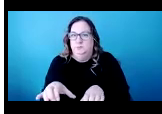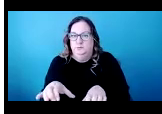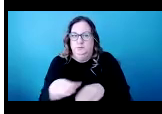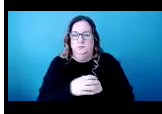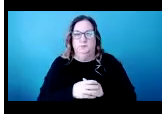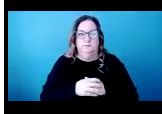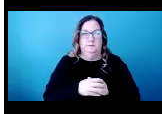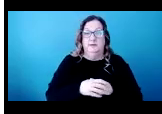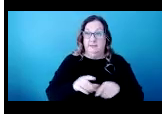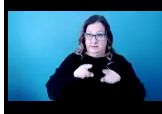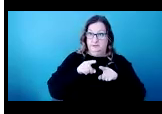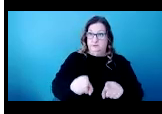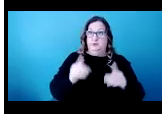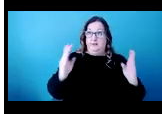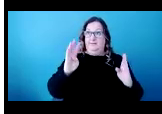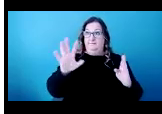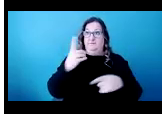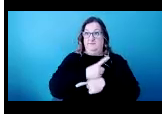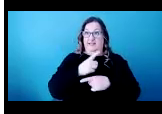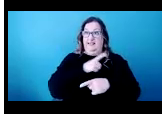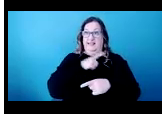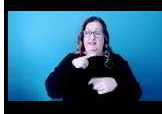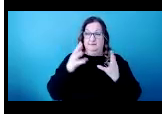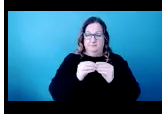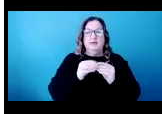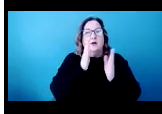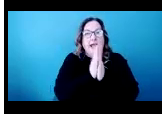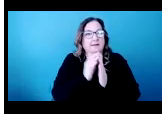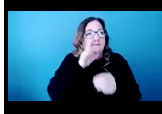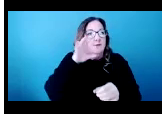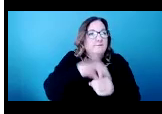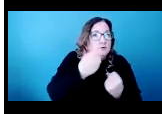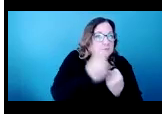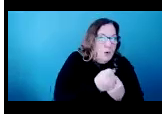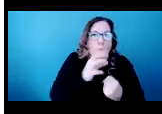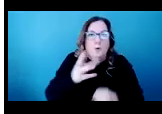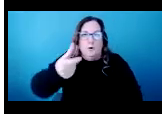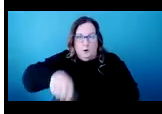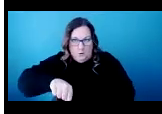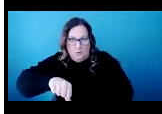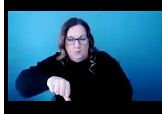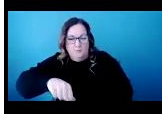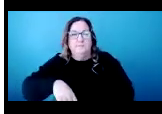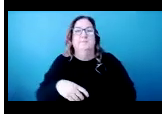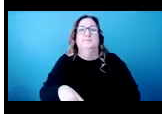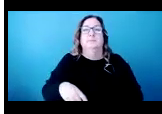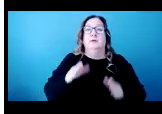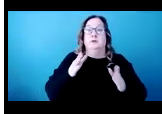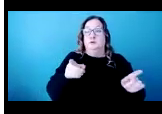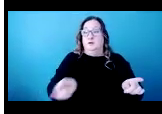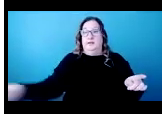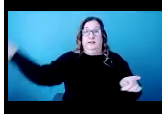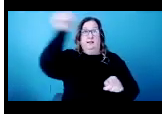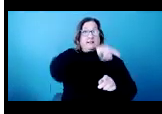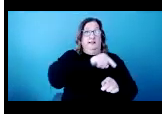probably asking them to vote yes or no on something. But if it's during the rest of the year, during the interim, your request